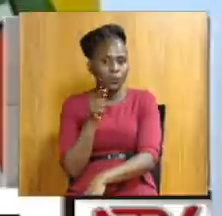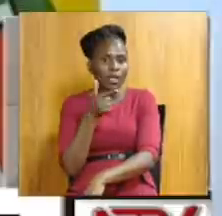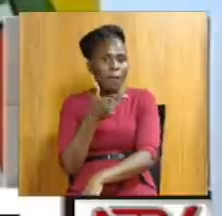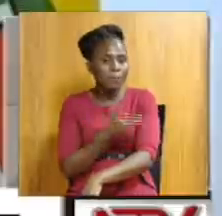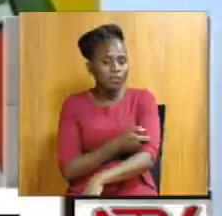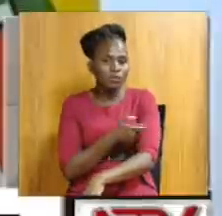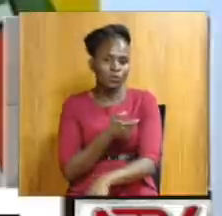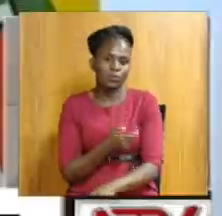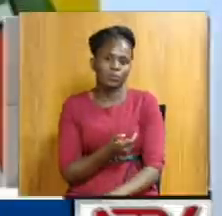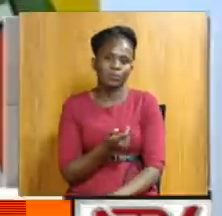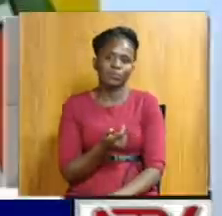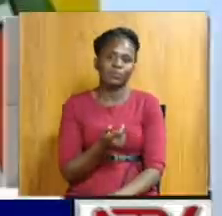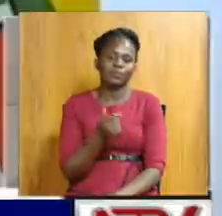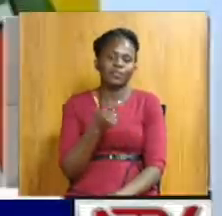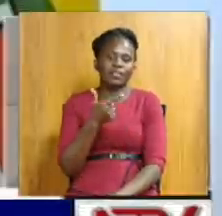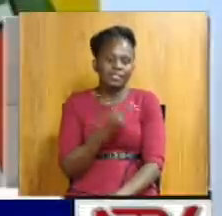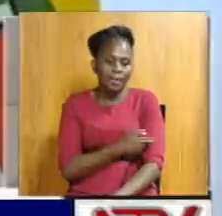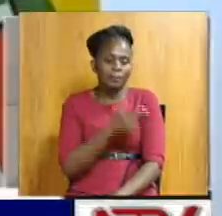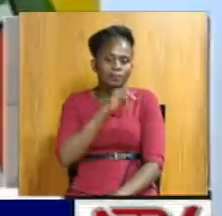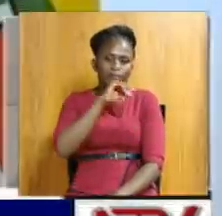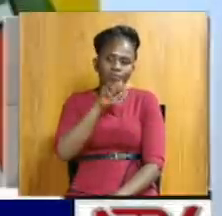That's what they mean,